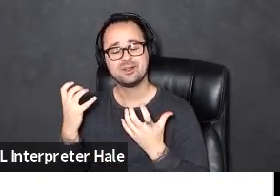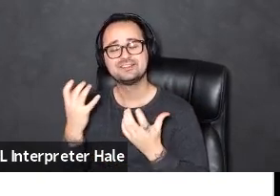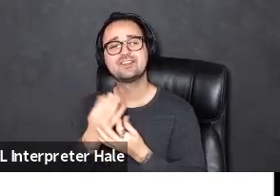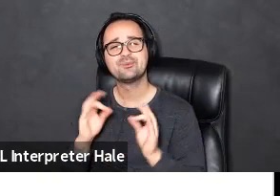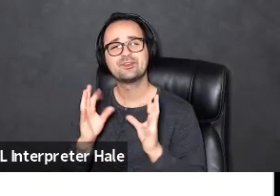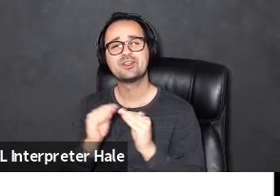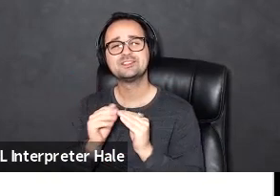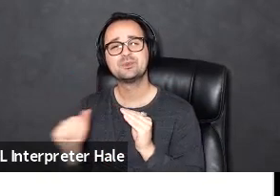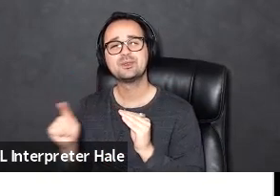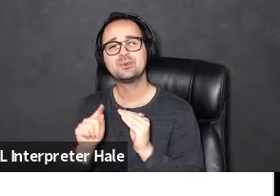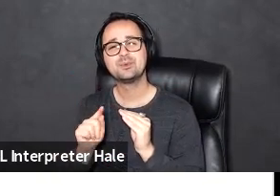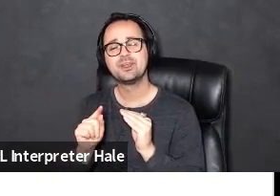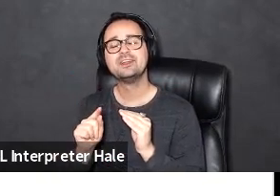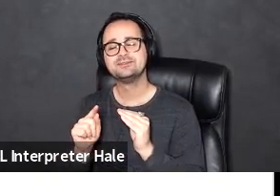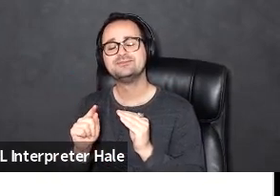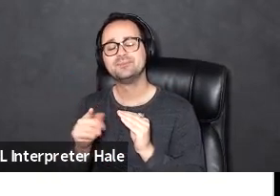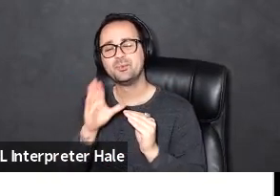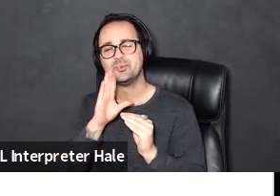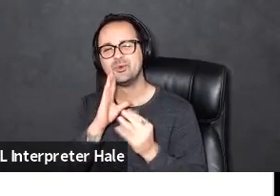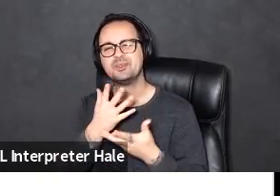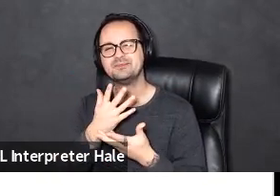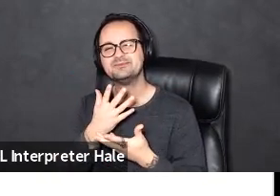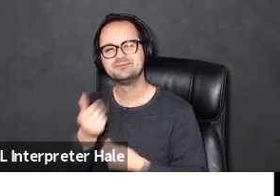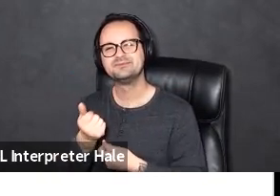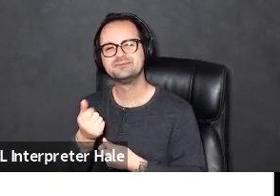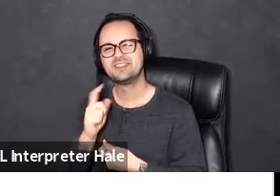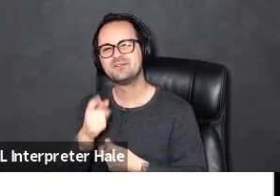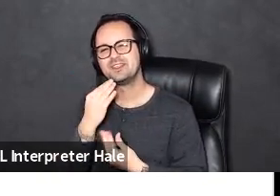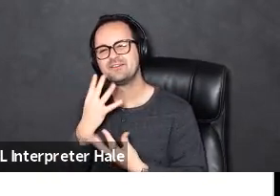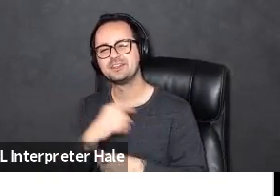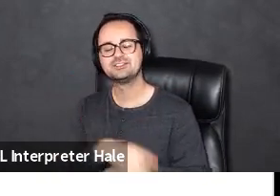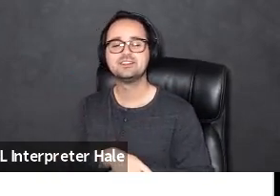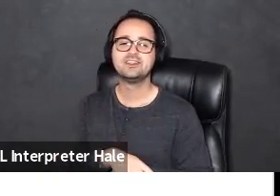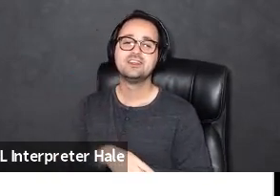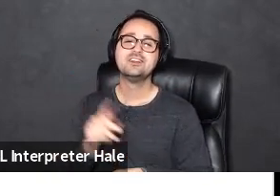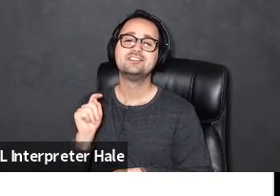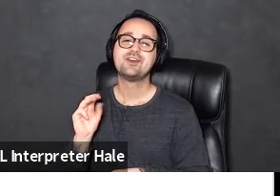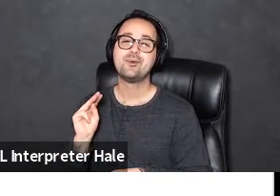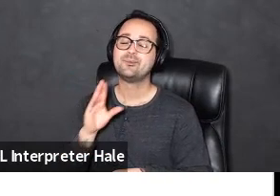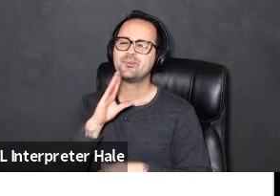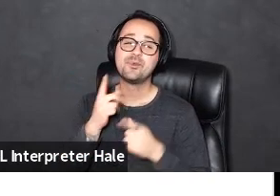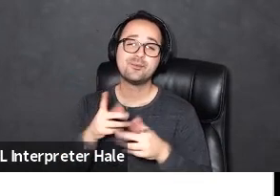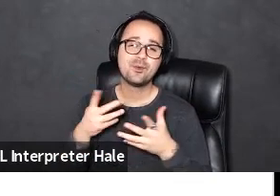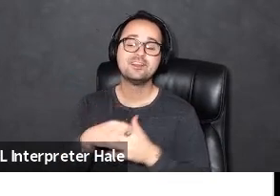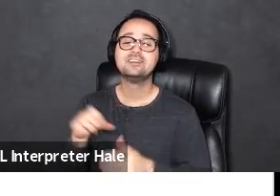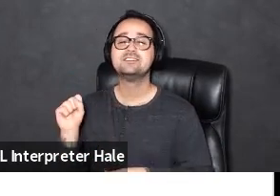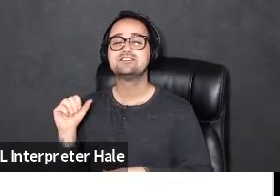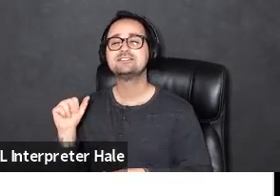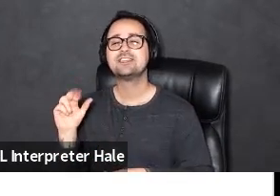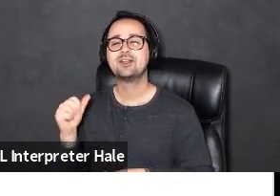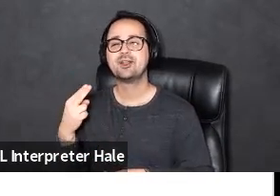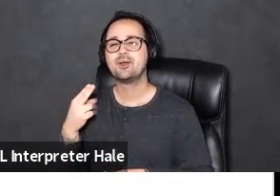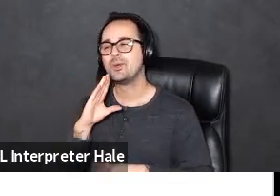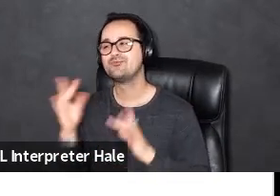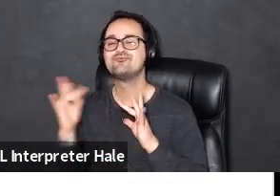consultation with you, so we'll be sure to give you that information. Yeah, and so what'll happen is, Sarah will reach out to us and we'll